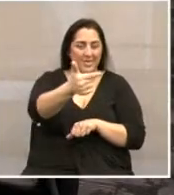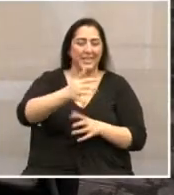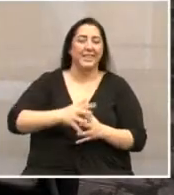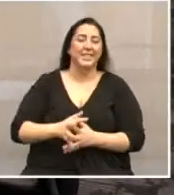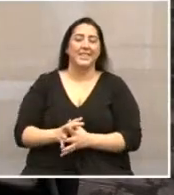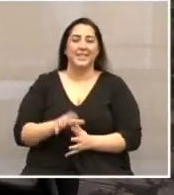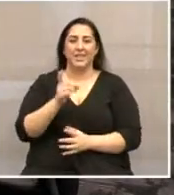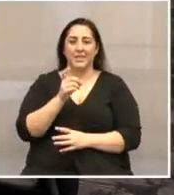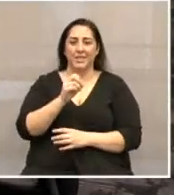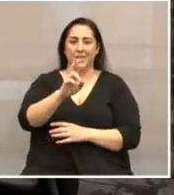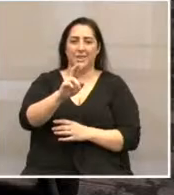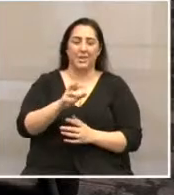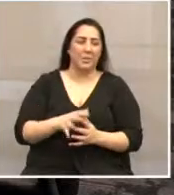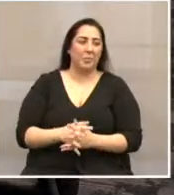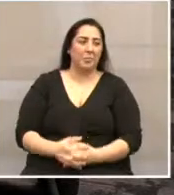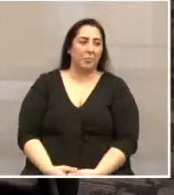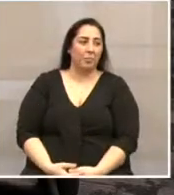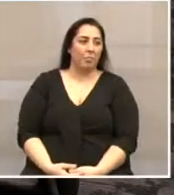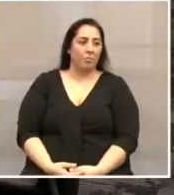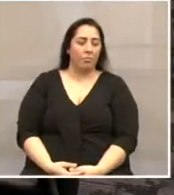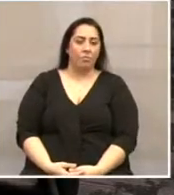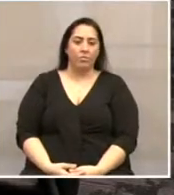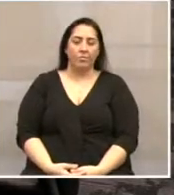you. Take it away.